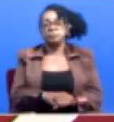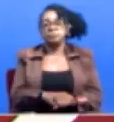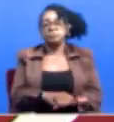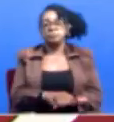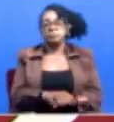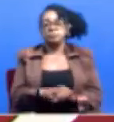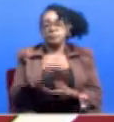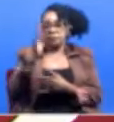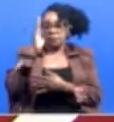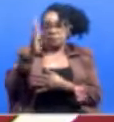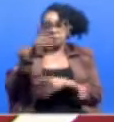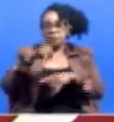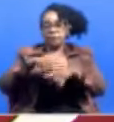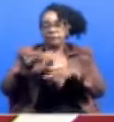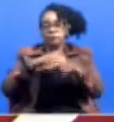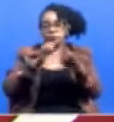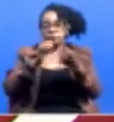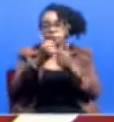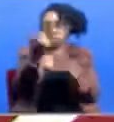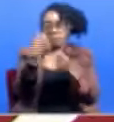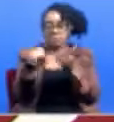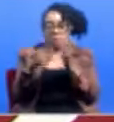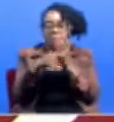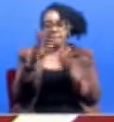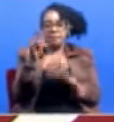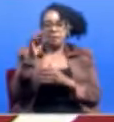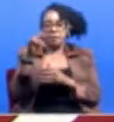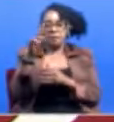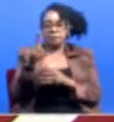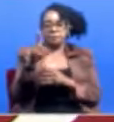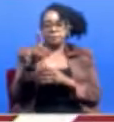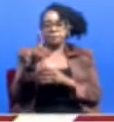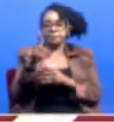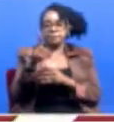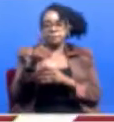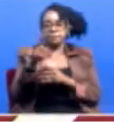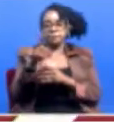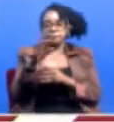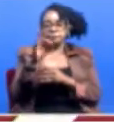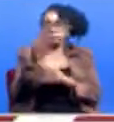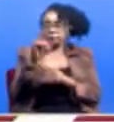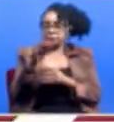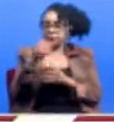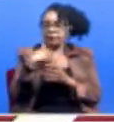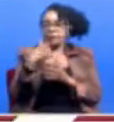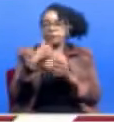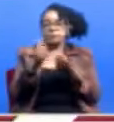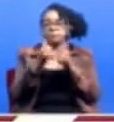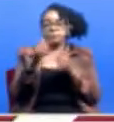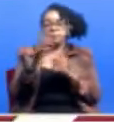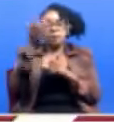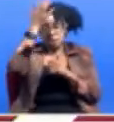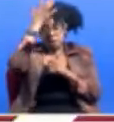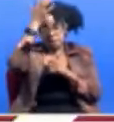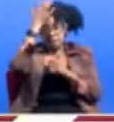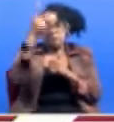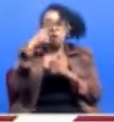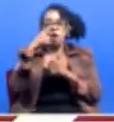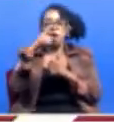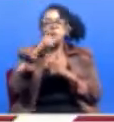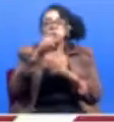It's time for the sports update. Good evening, I'm Bernard Ndong. Reigning Football Kenya Federation Mozzart Bet Cup champions Kakamega Homeboys will take on